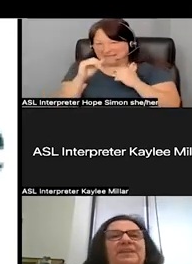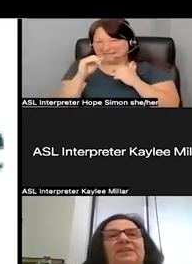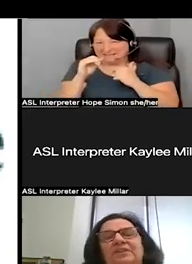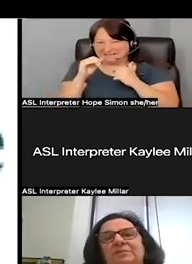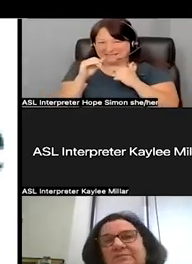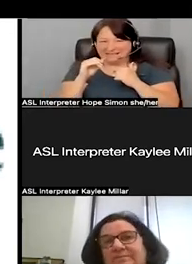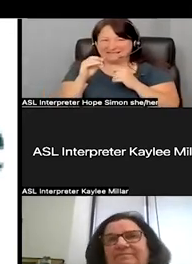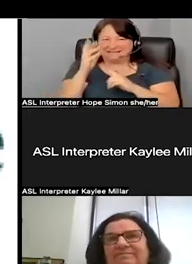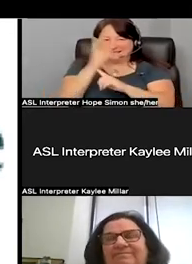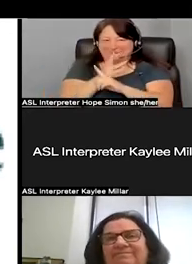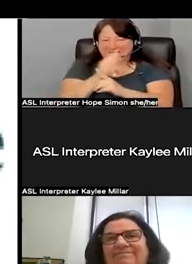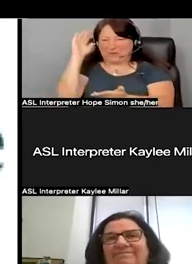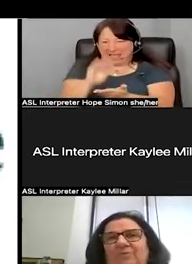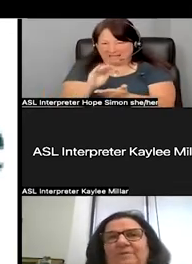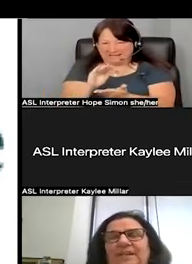Our